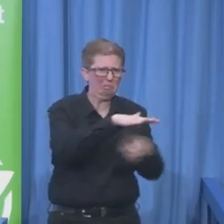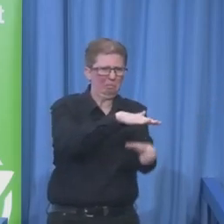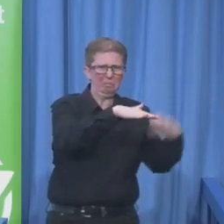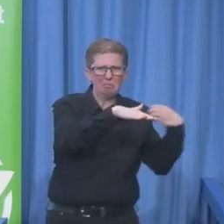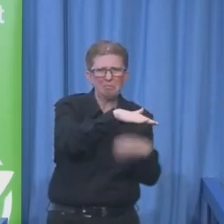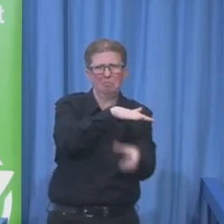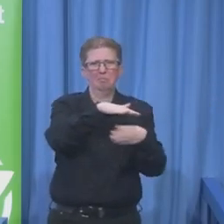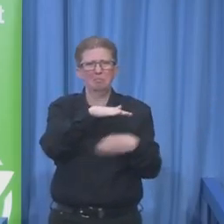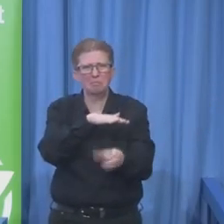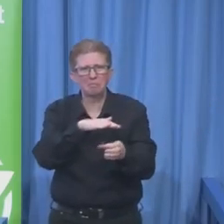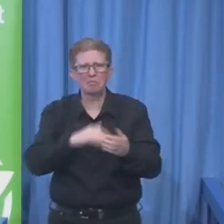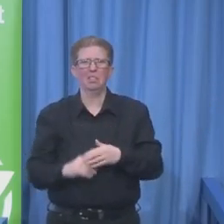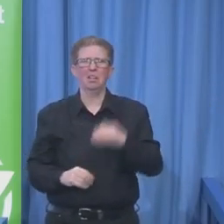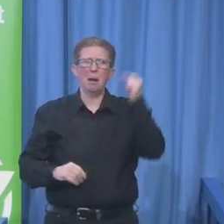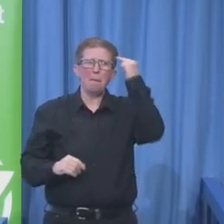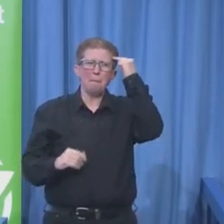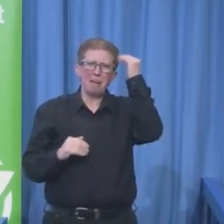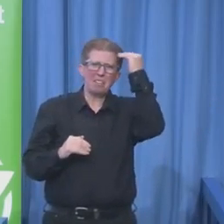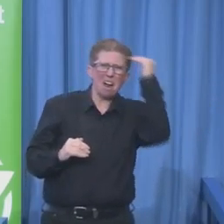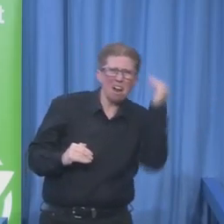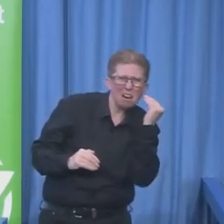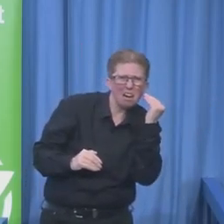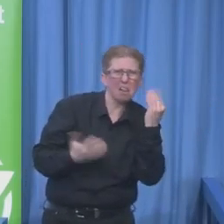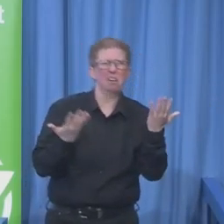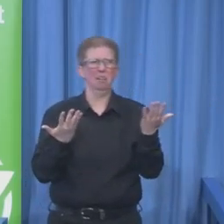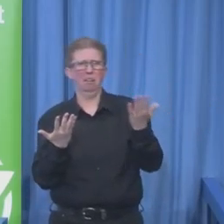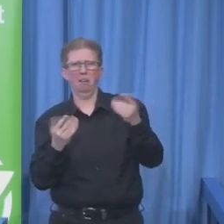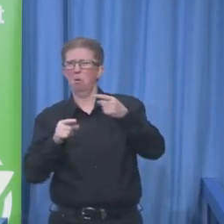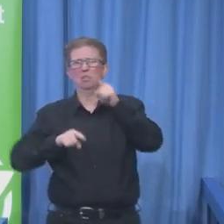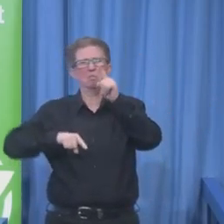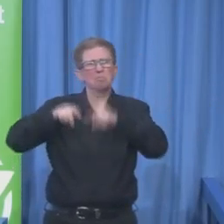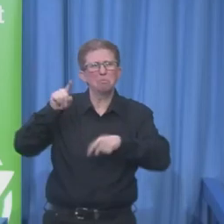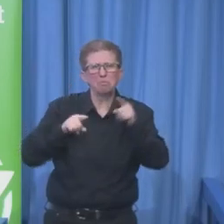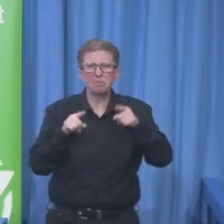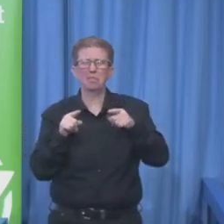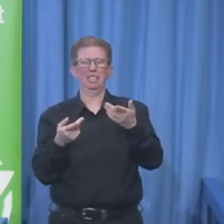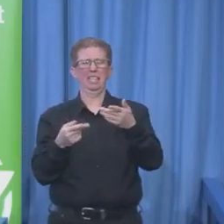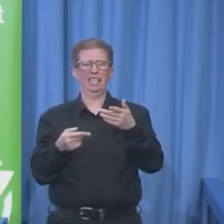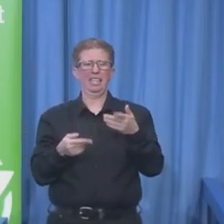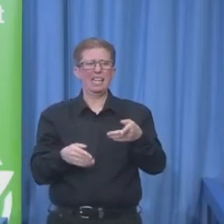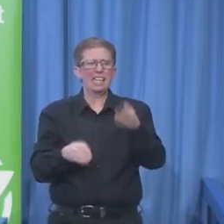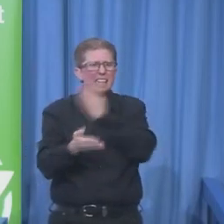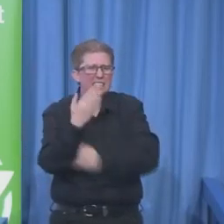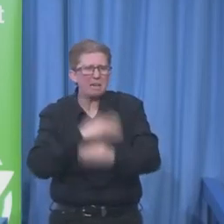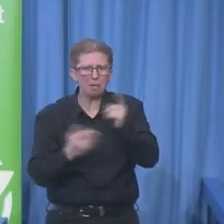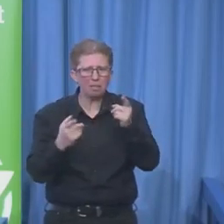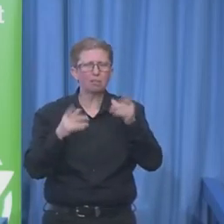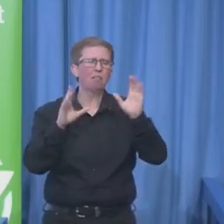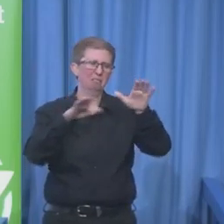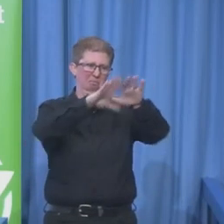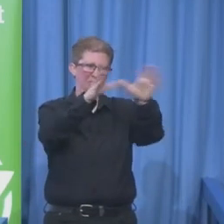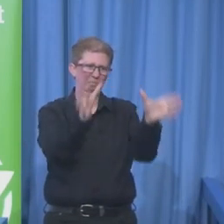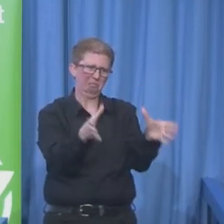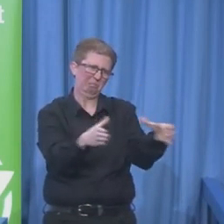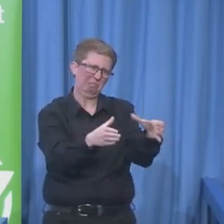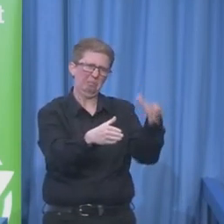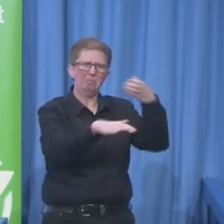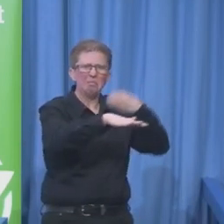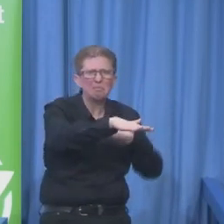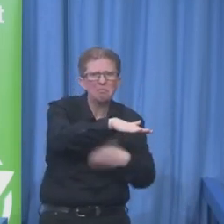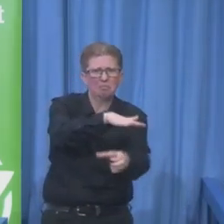multiple disabilities working in these workshops. Well, how do we try to transfer